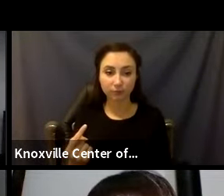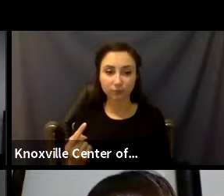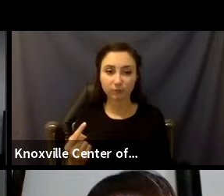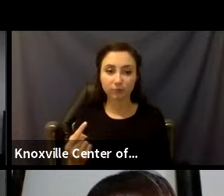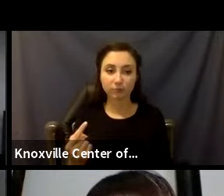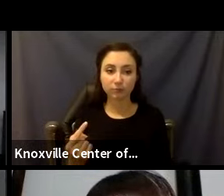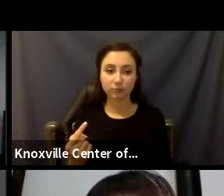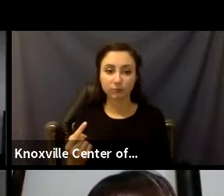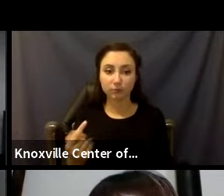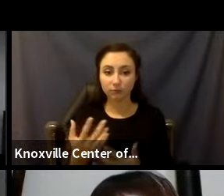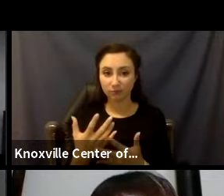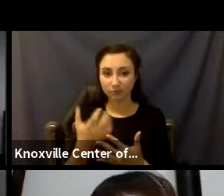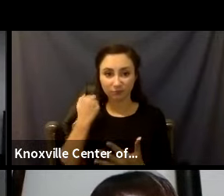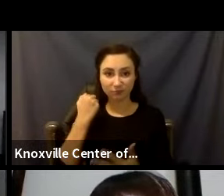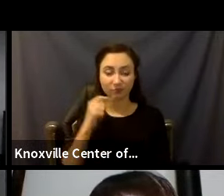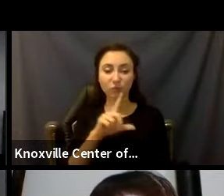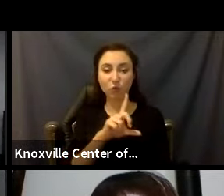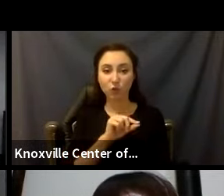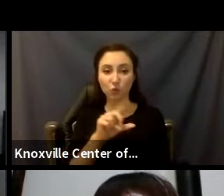rescinding